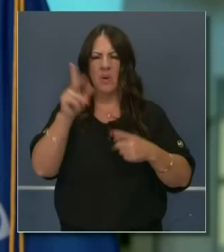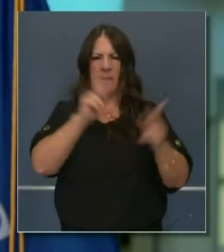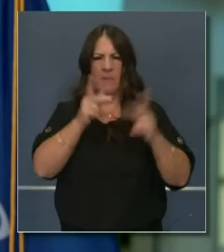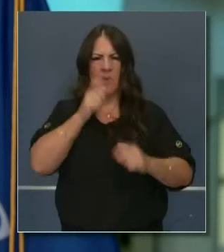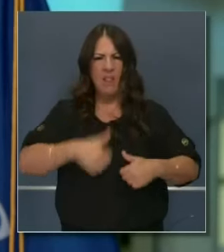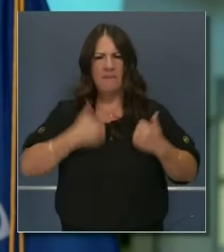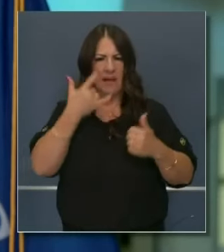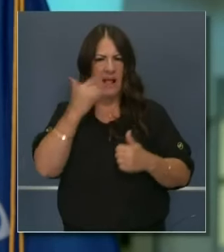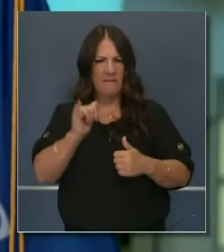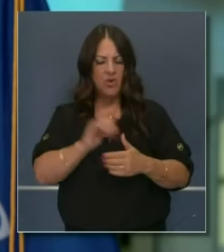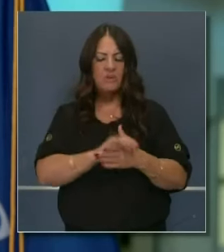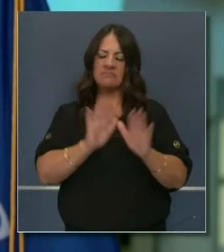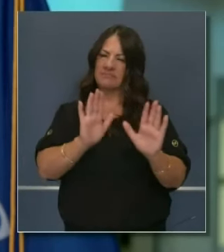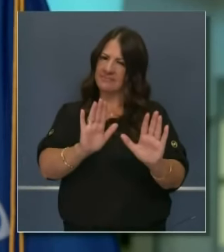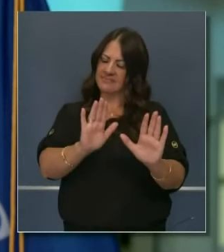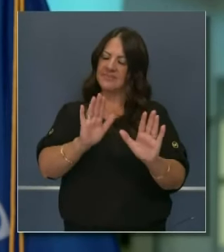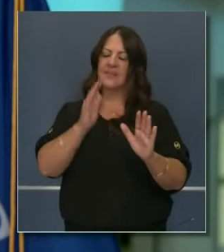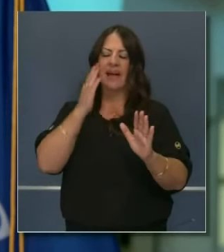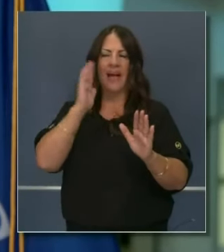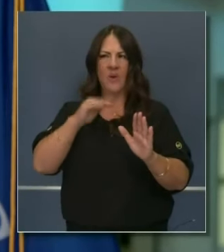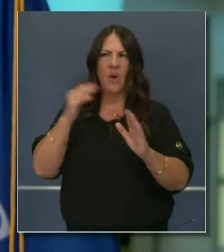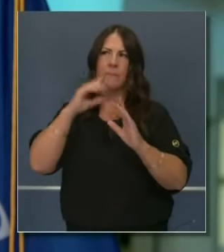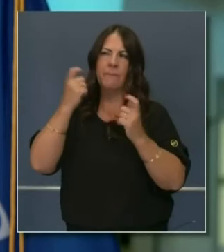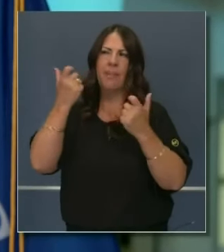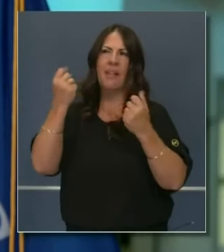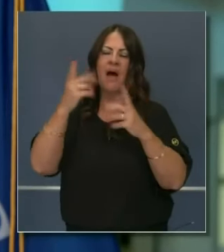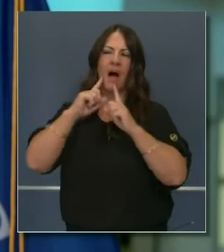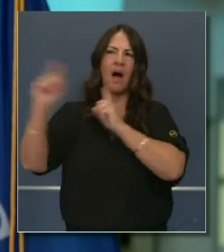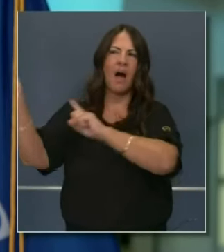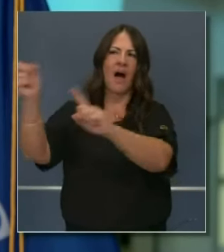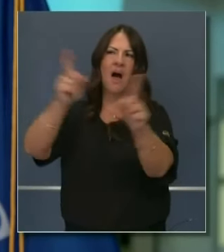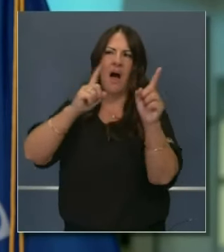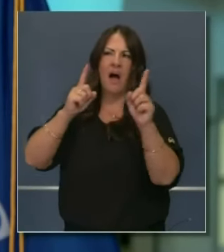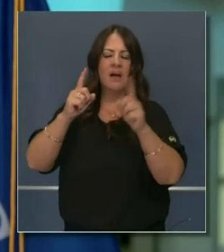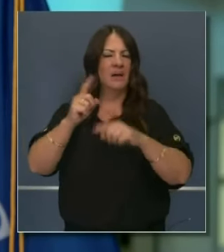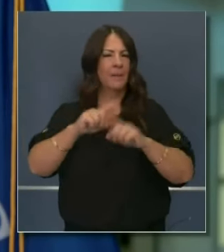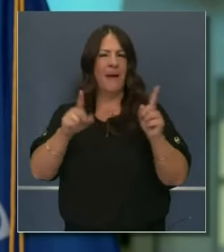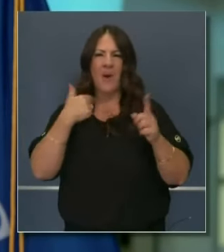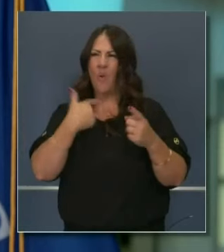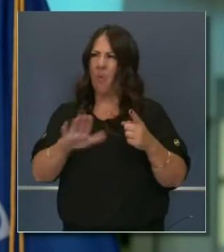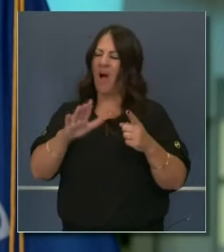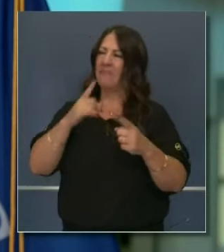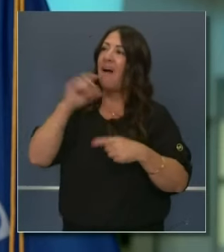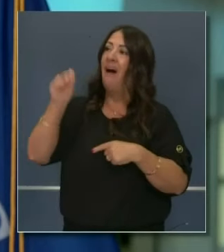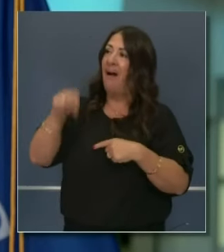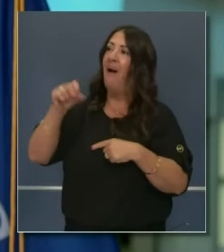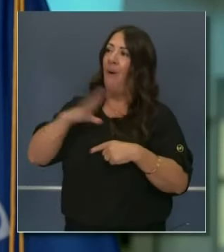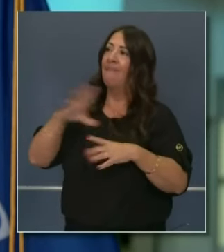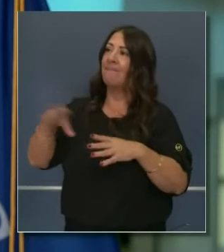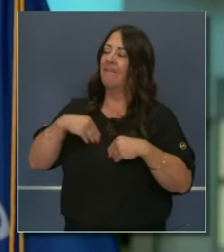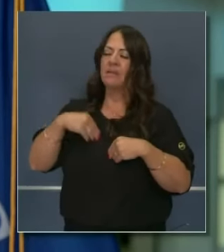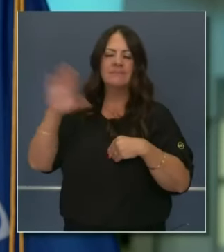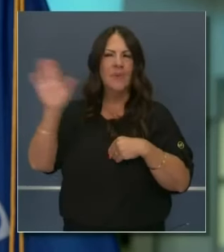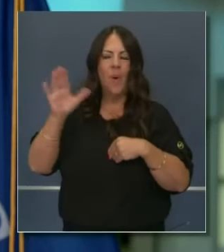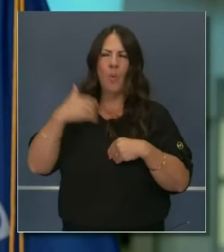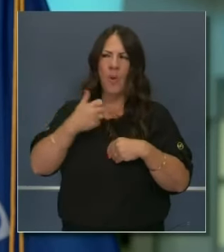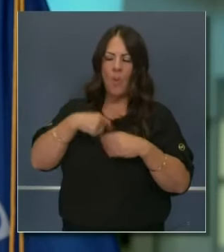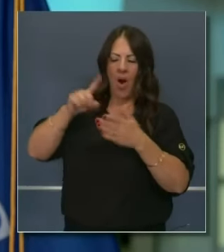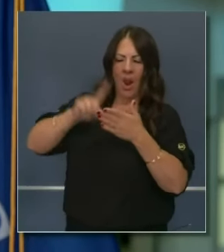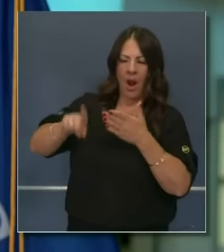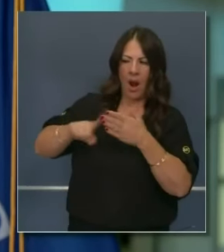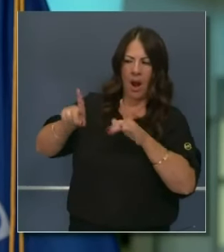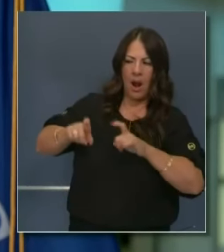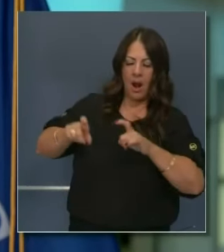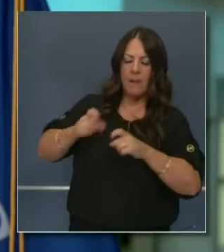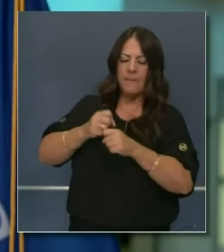news around vaccinations. And we have to make sure that they're safe and they're effective and that we're monitoring not